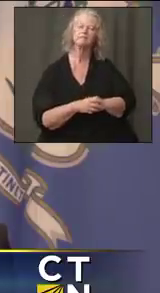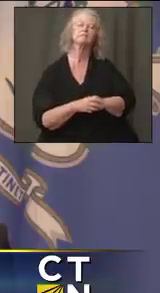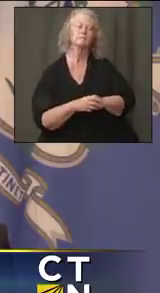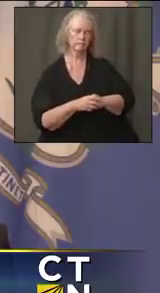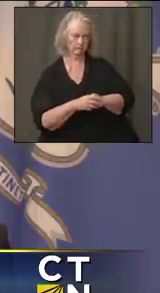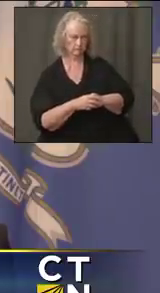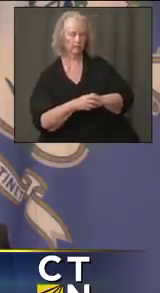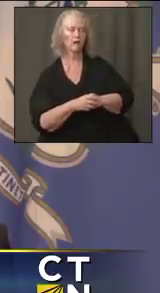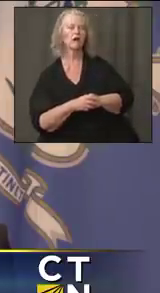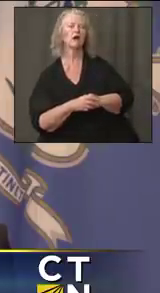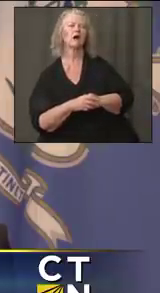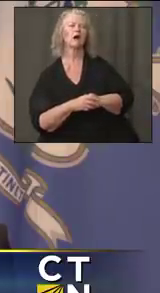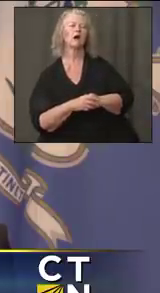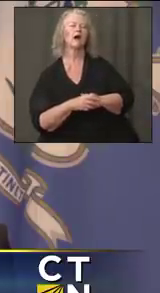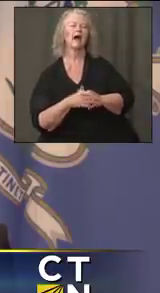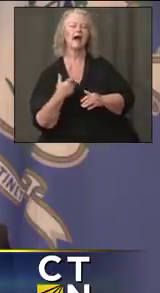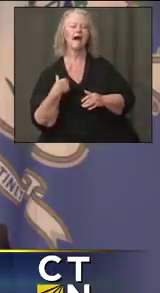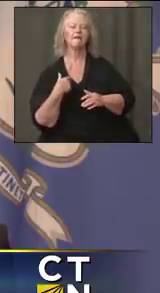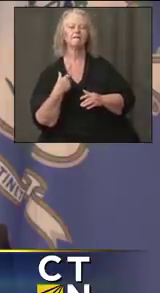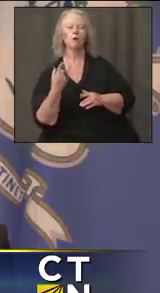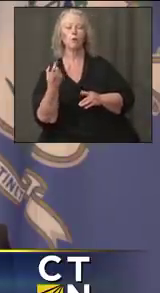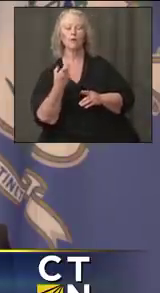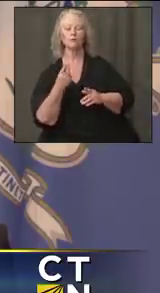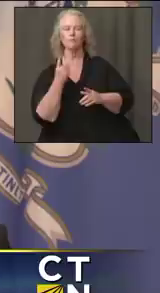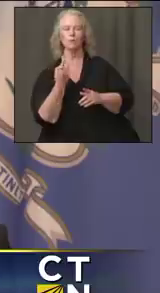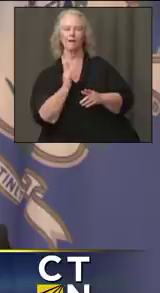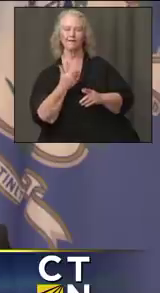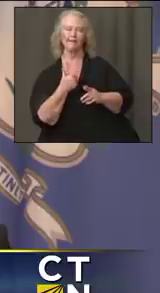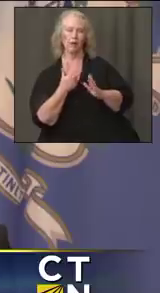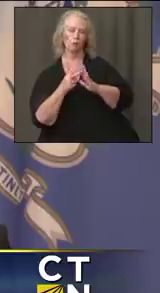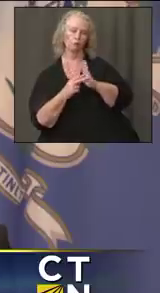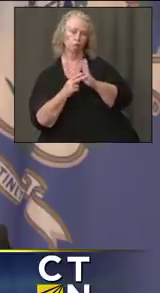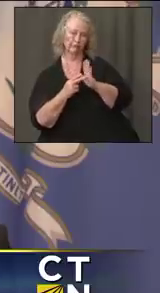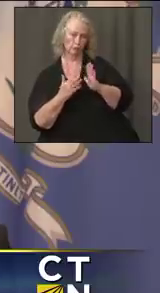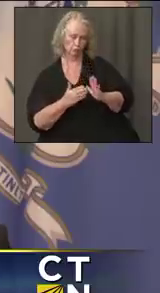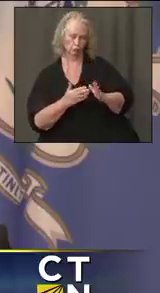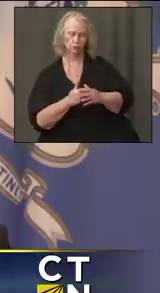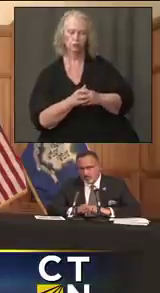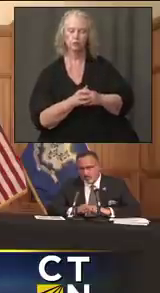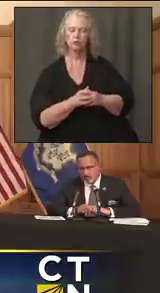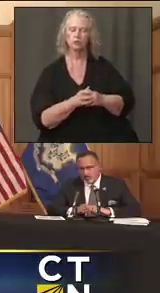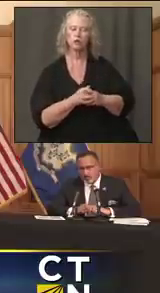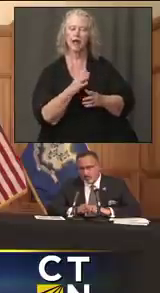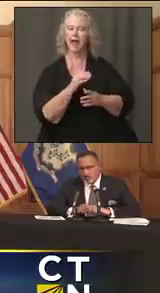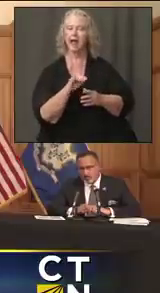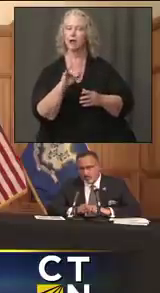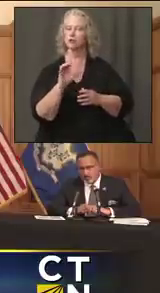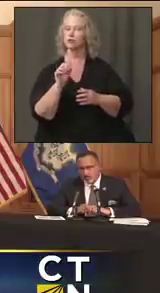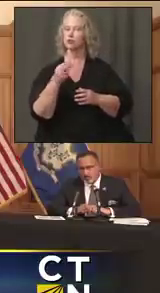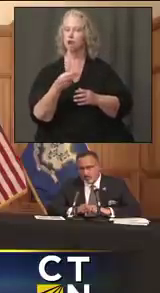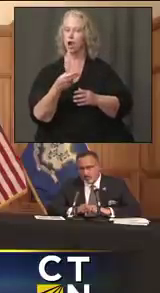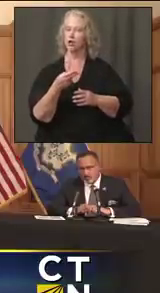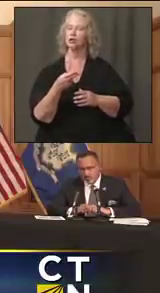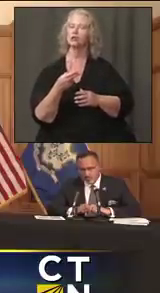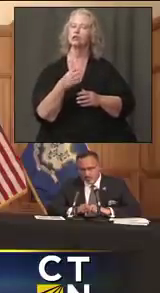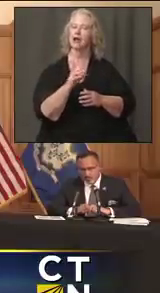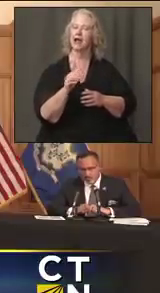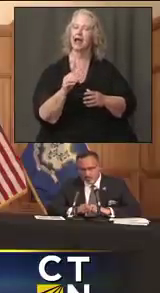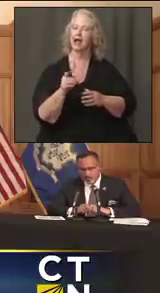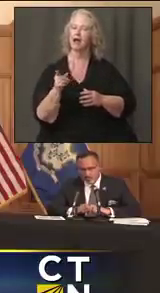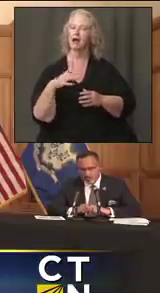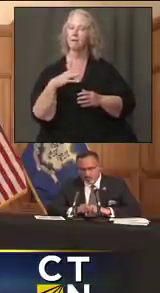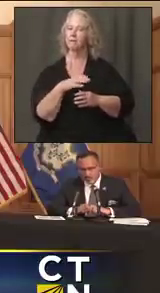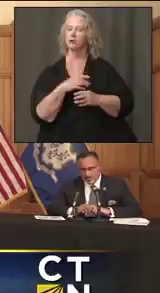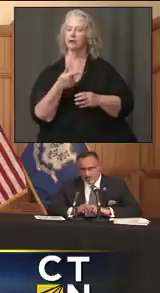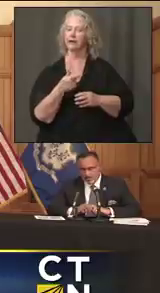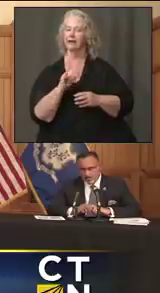got a final reader question, I guess, for the governor, Josh Jabal and Commissioner Gifford. And it's what